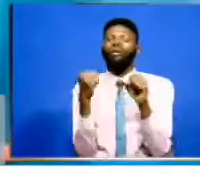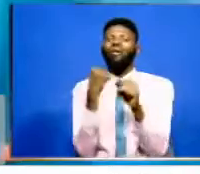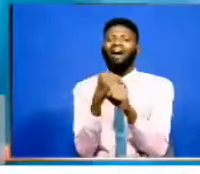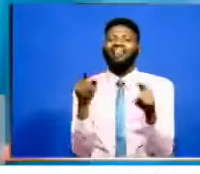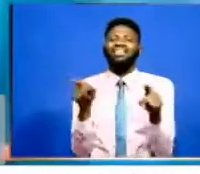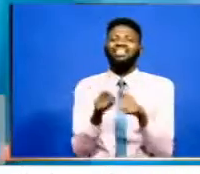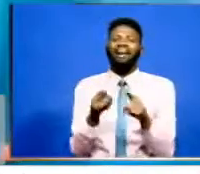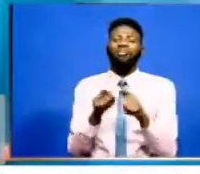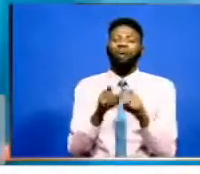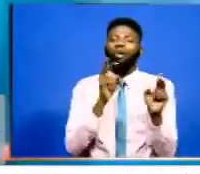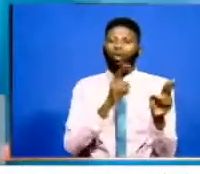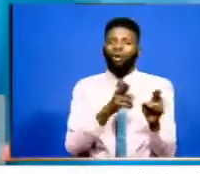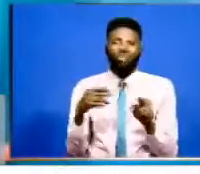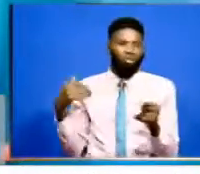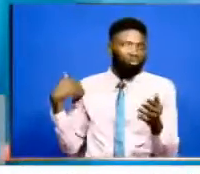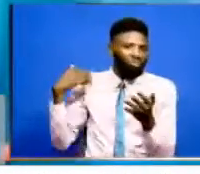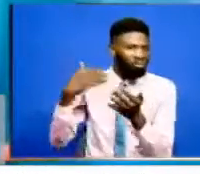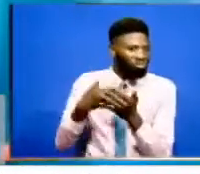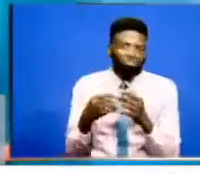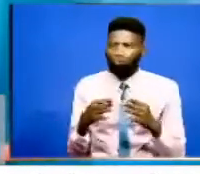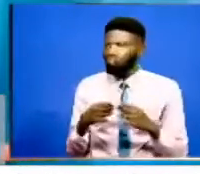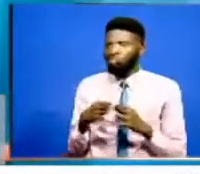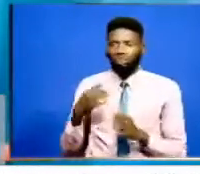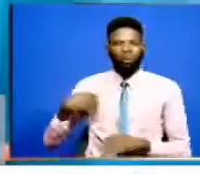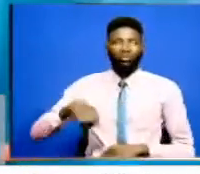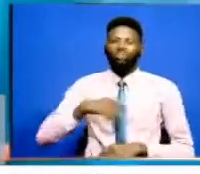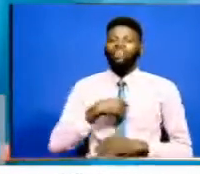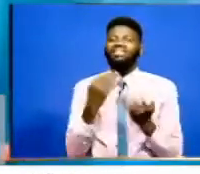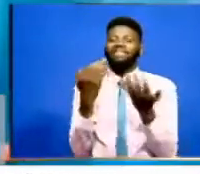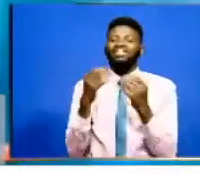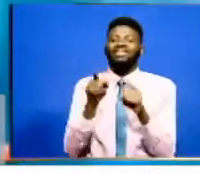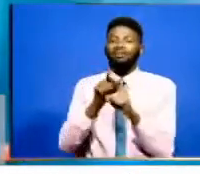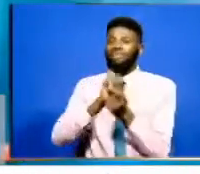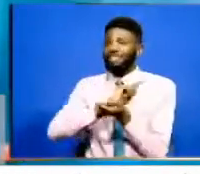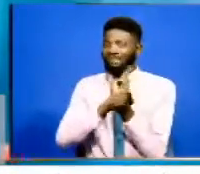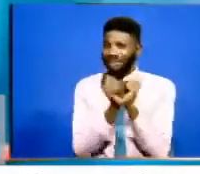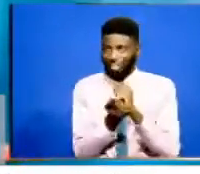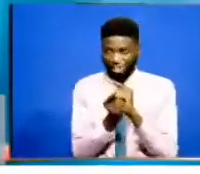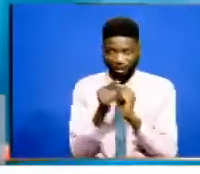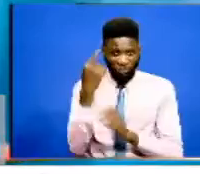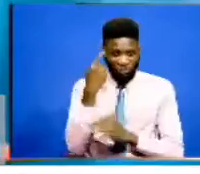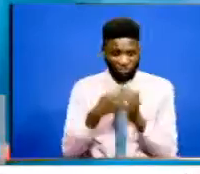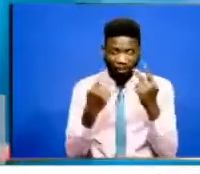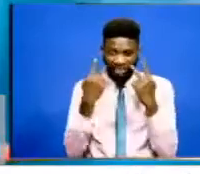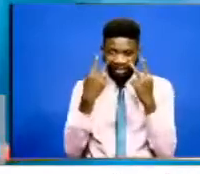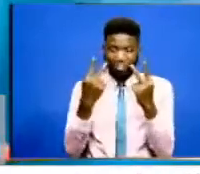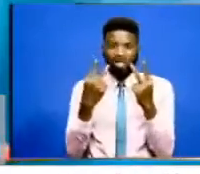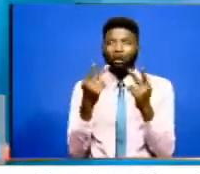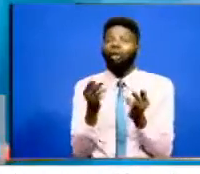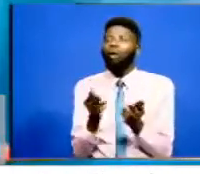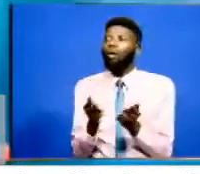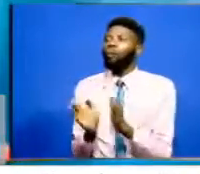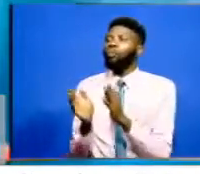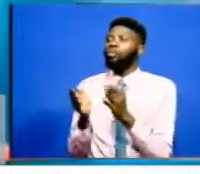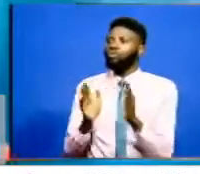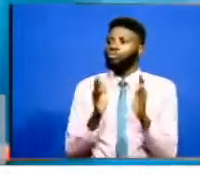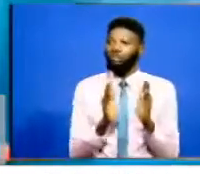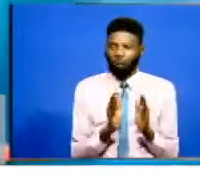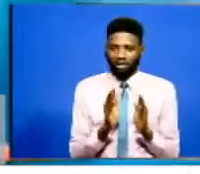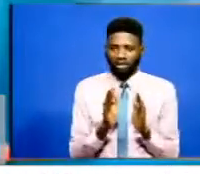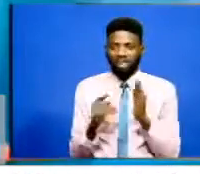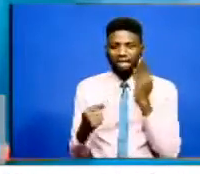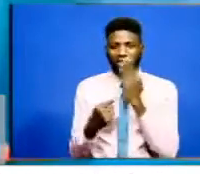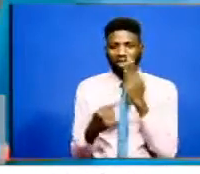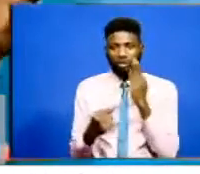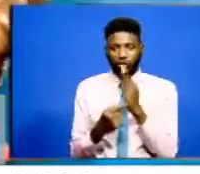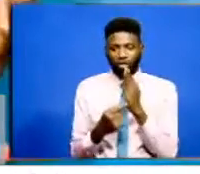What needs to change also is to see how we can seize the opportunity of the digital space that is being